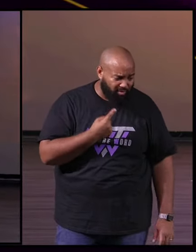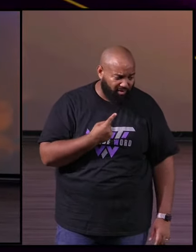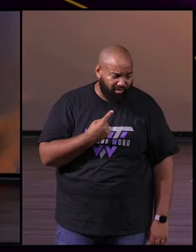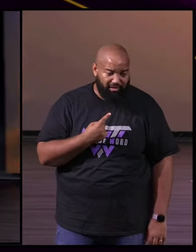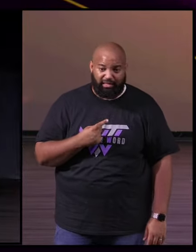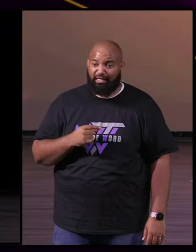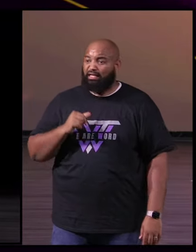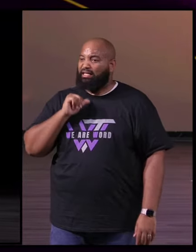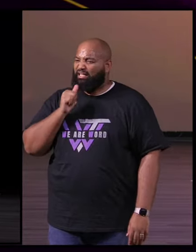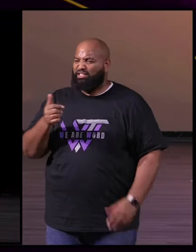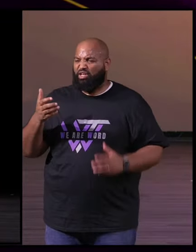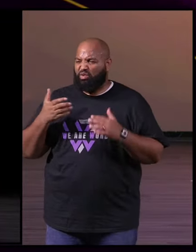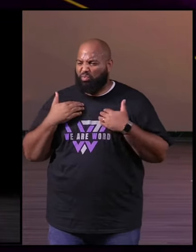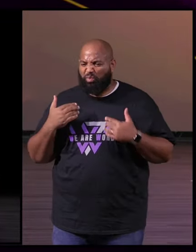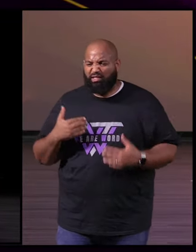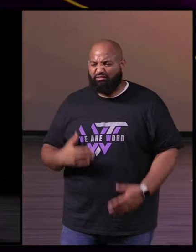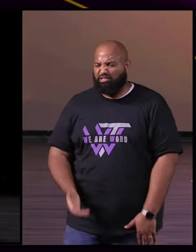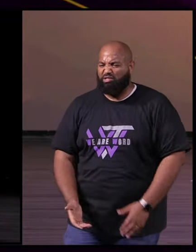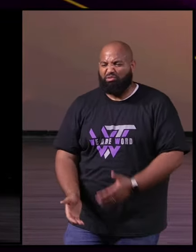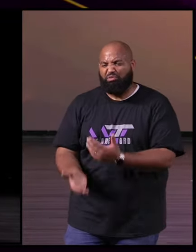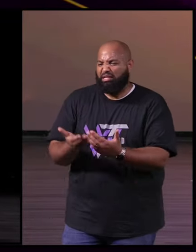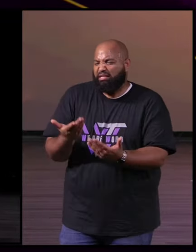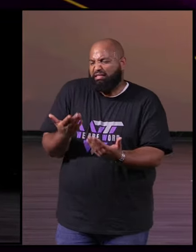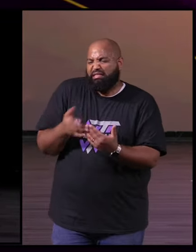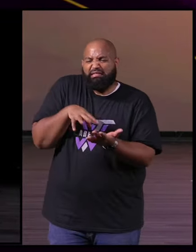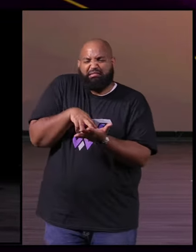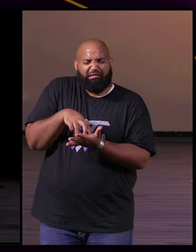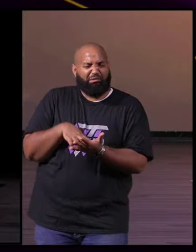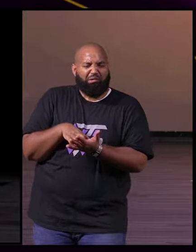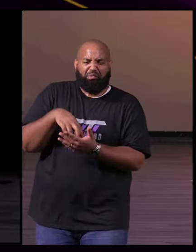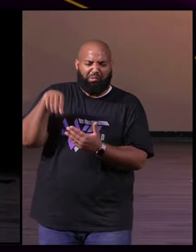raise a bunch of cotton candy Christians.